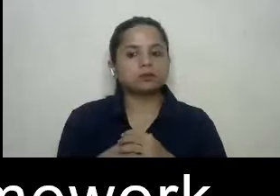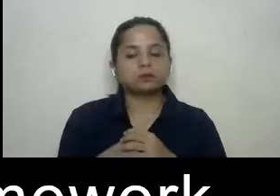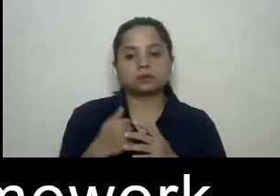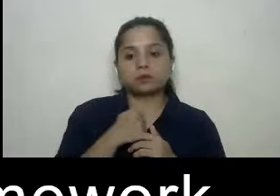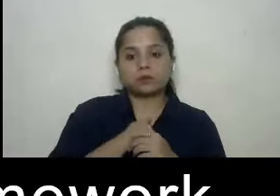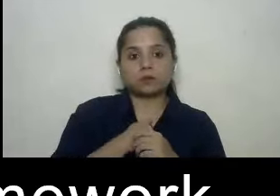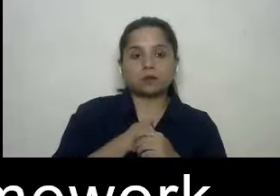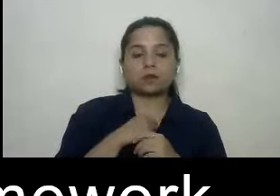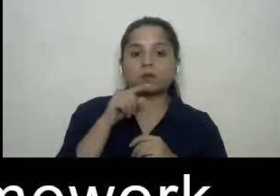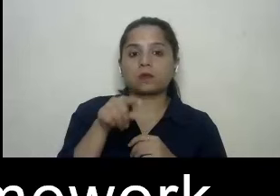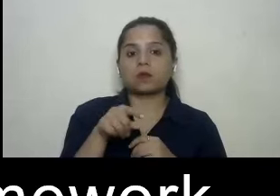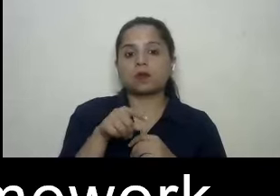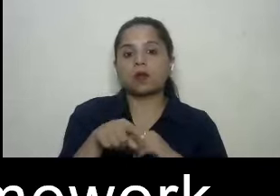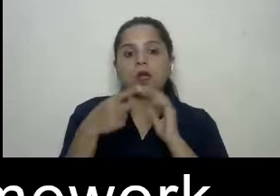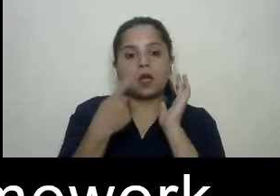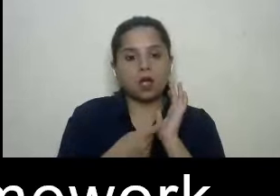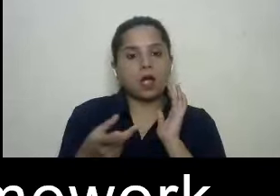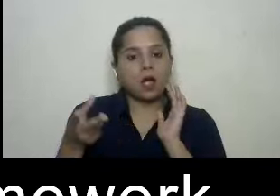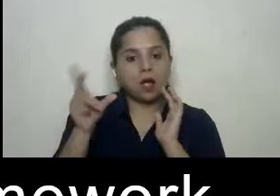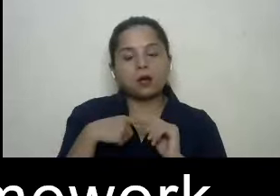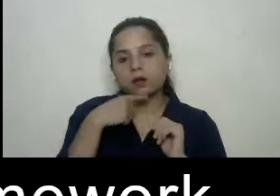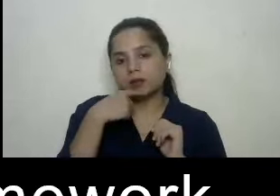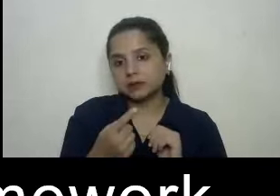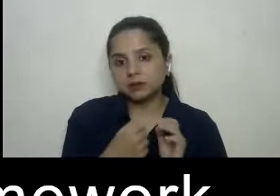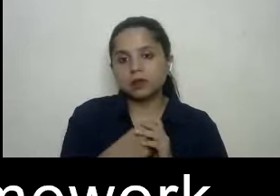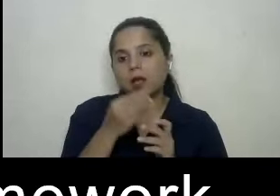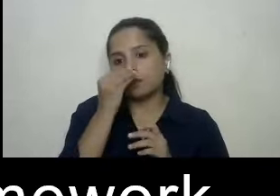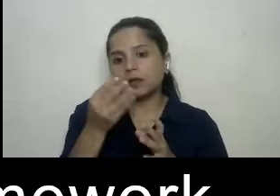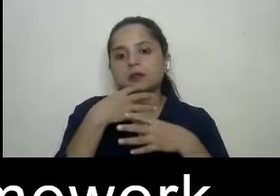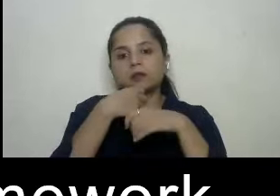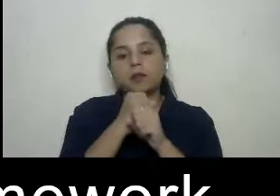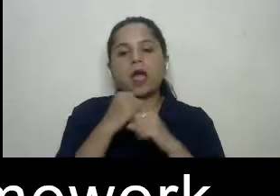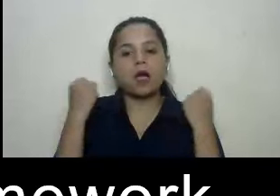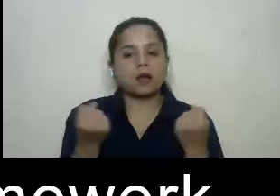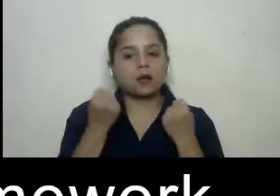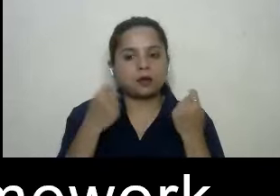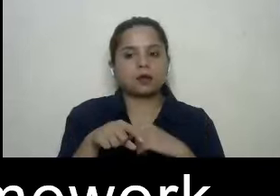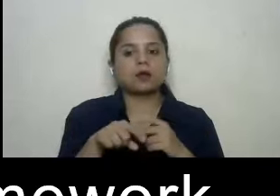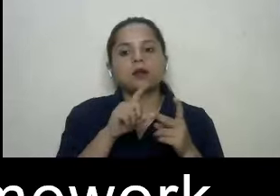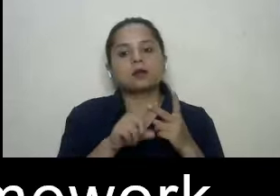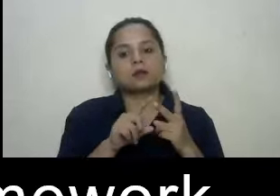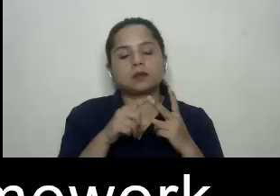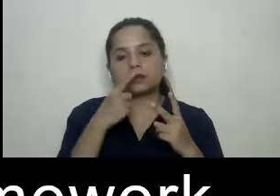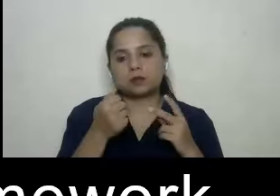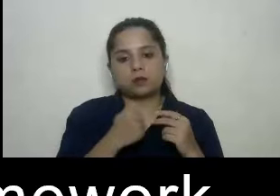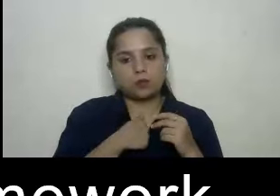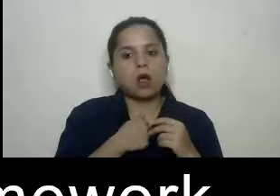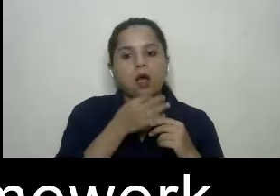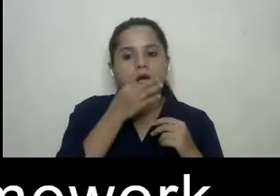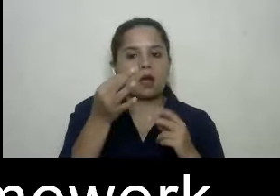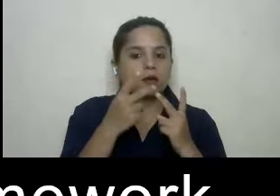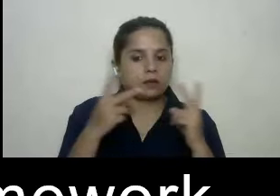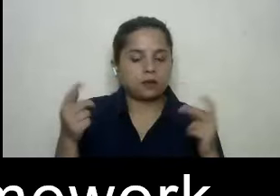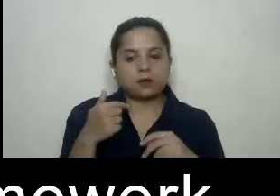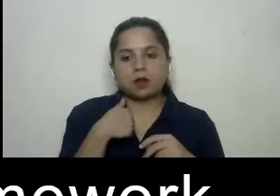was reiterate. So I reiterate by saying, please create an activity. The second part is reiteration of my ask. I is